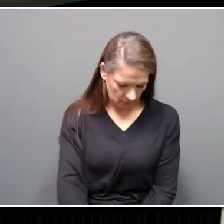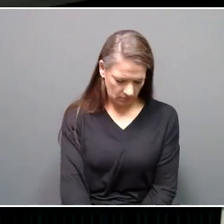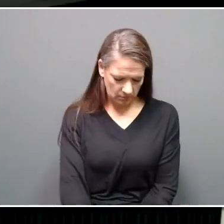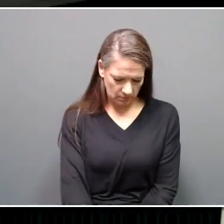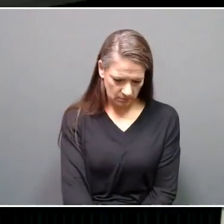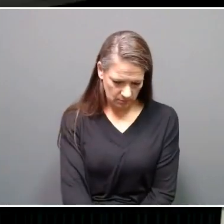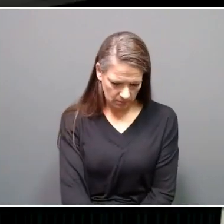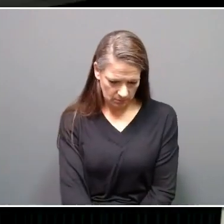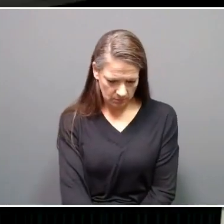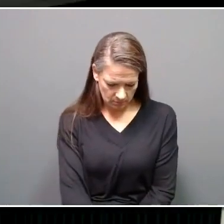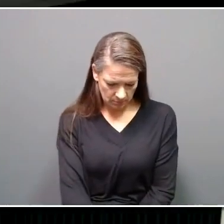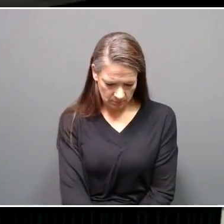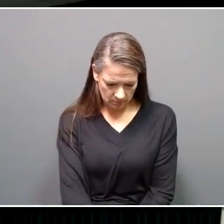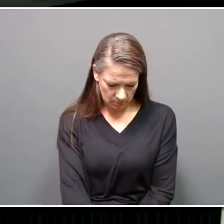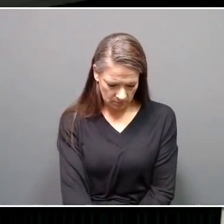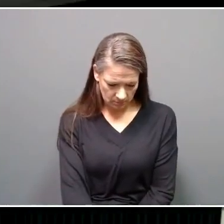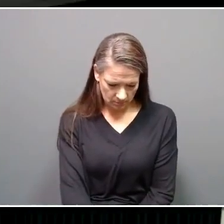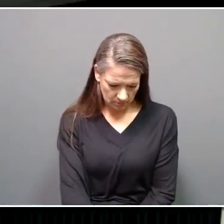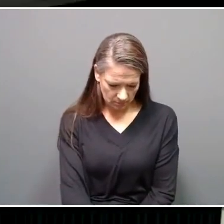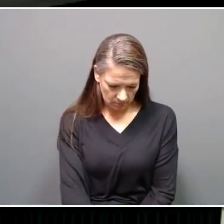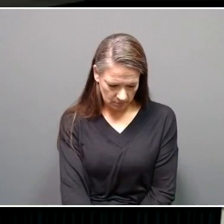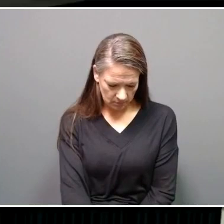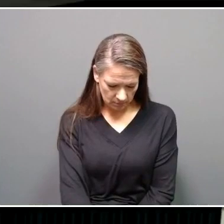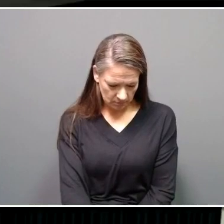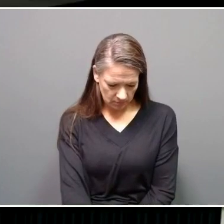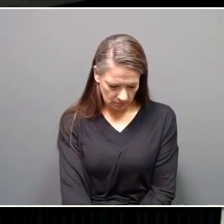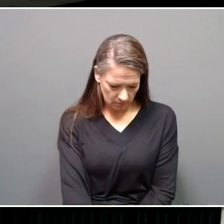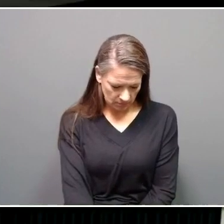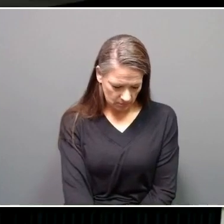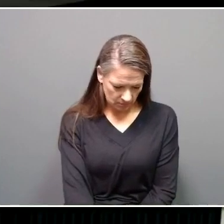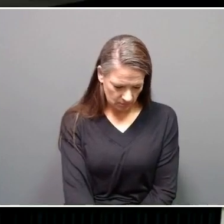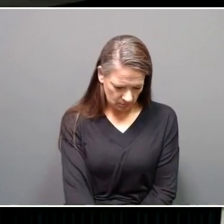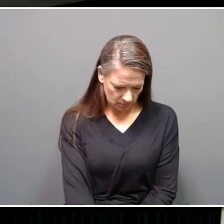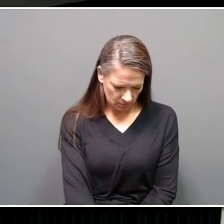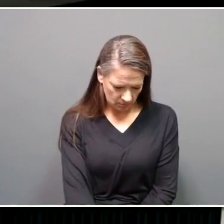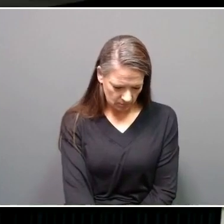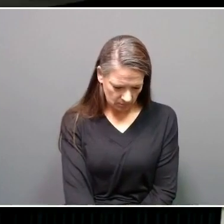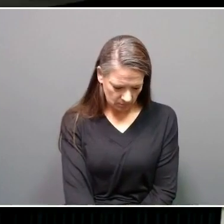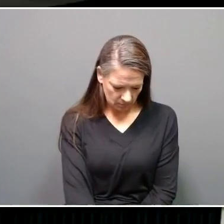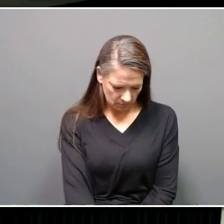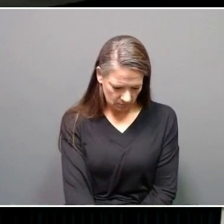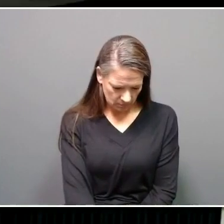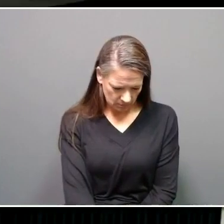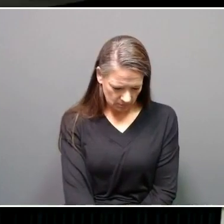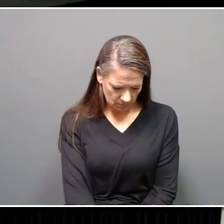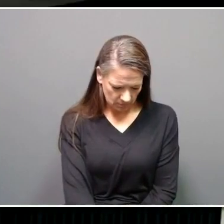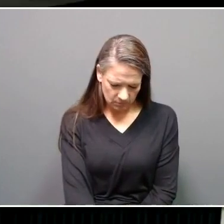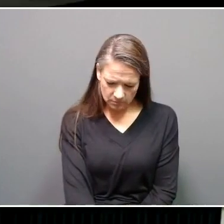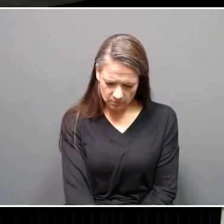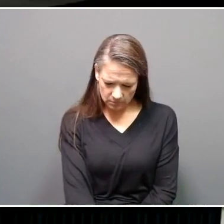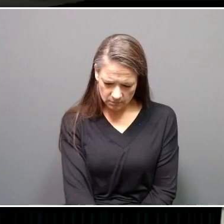about this House, this GOP budget proposal with cuts to state government, how it creates more